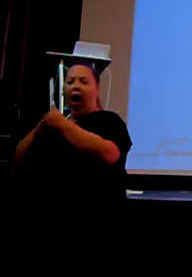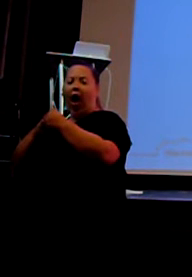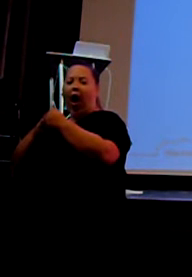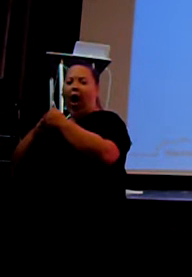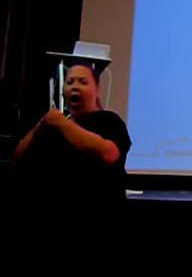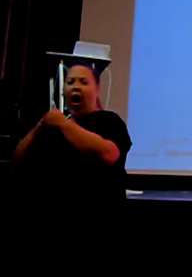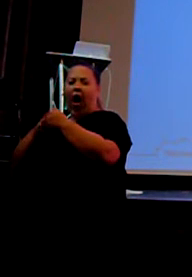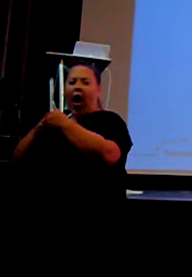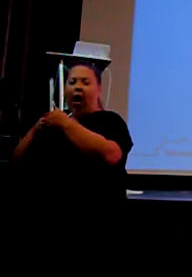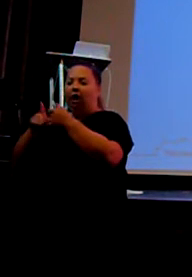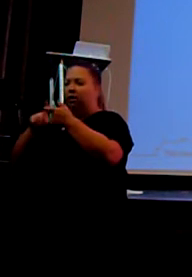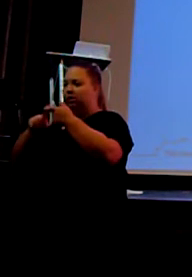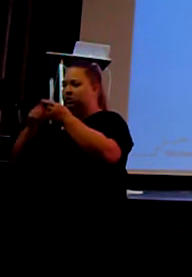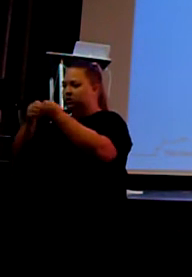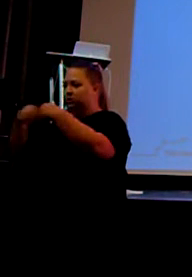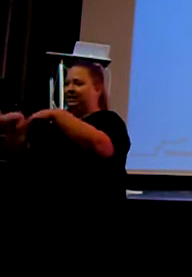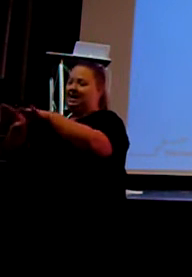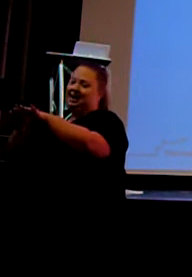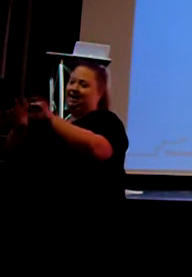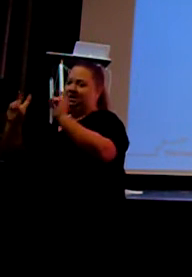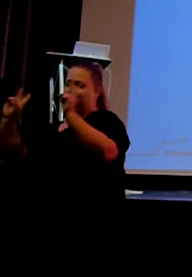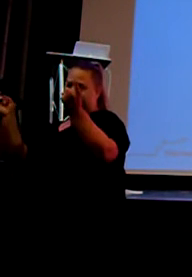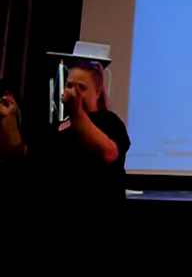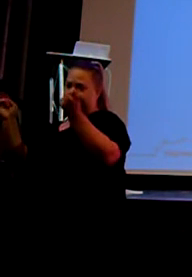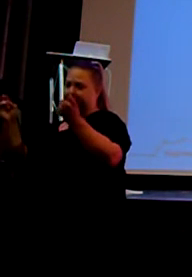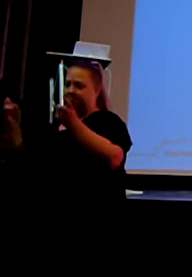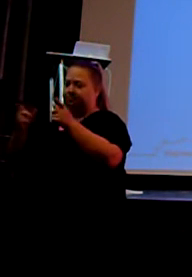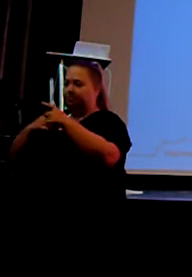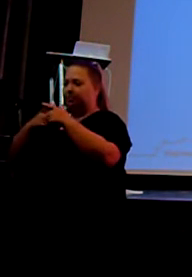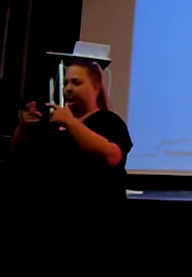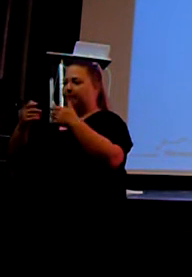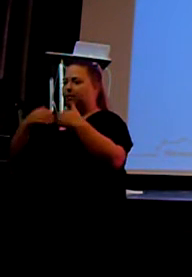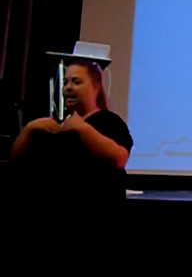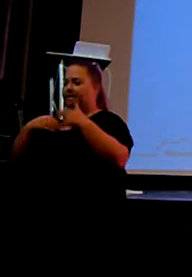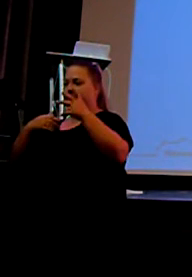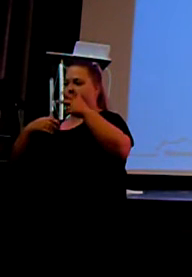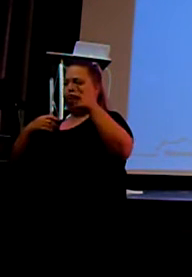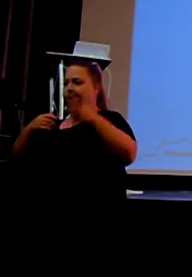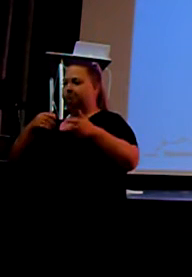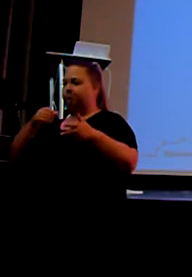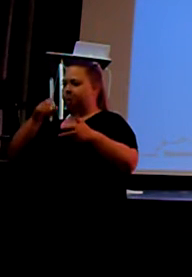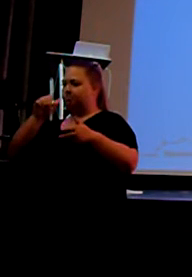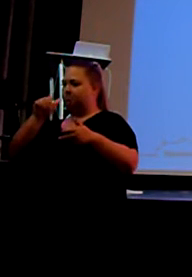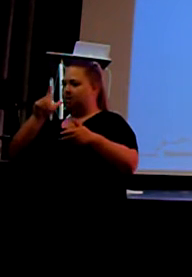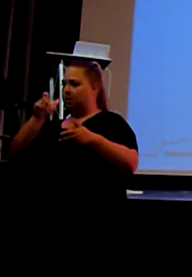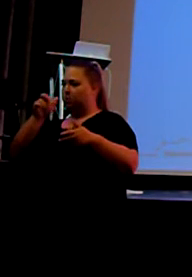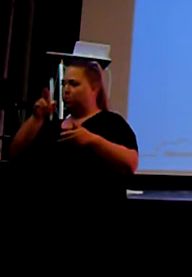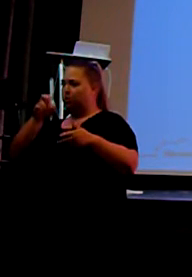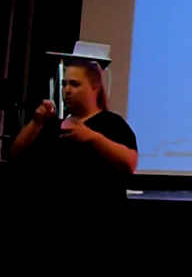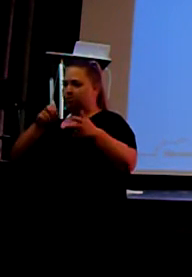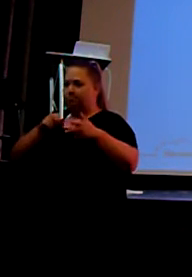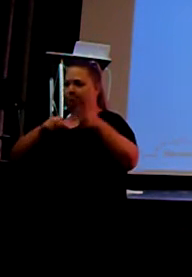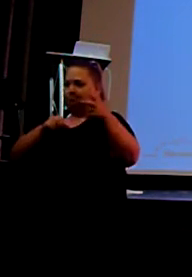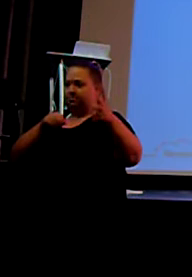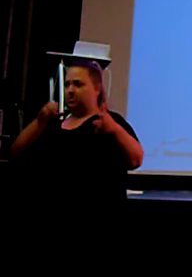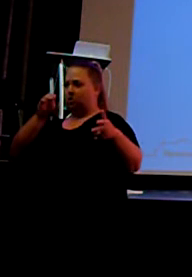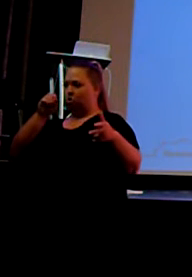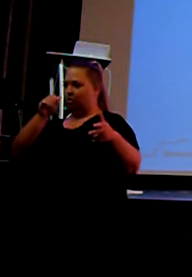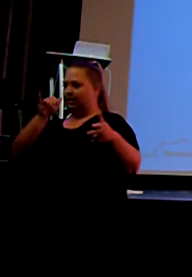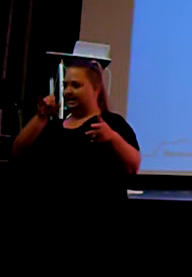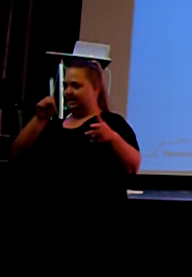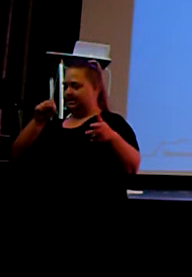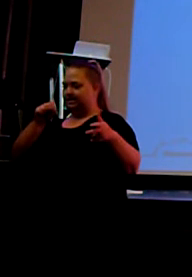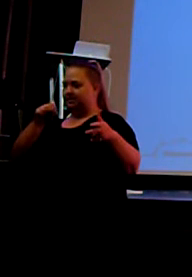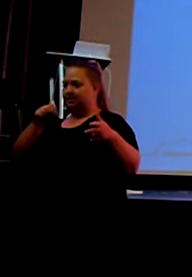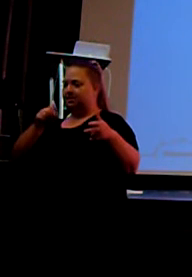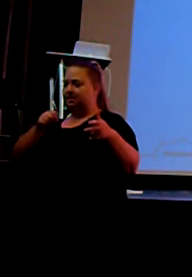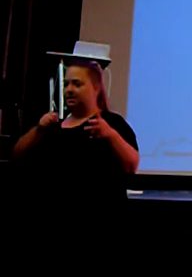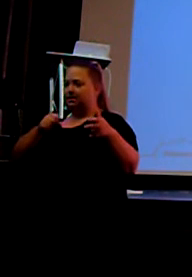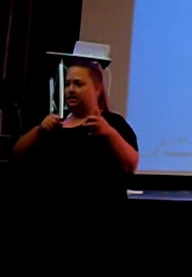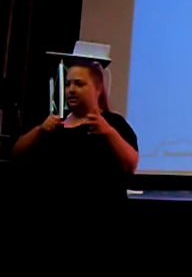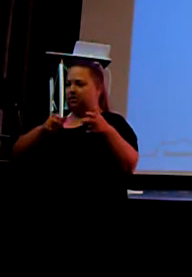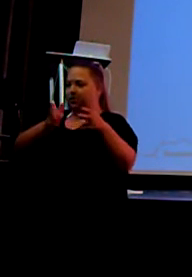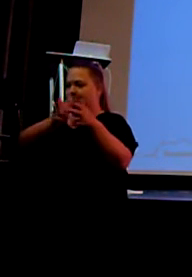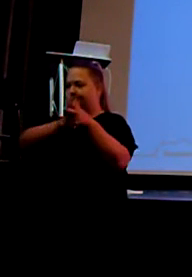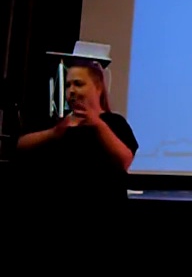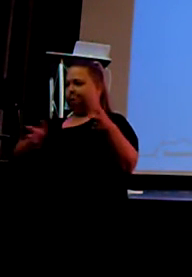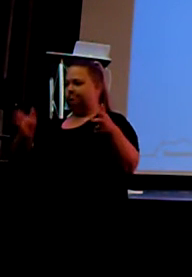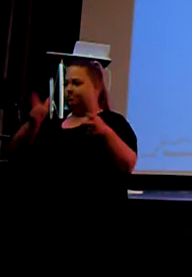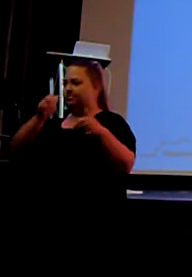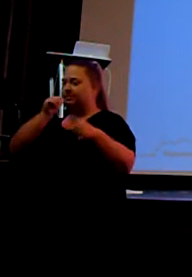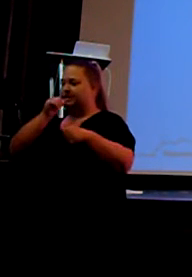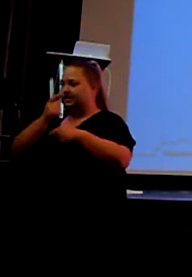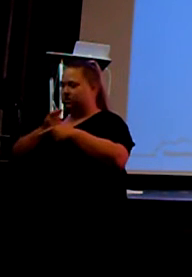to land, if you call it that way. Then we will have Allure, and then we will have Oasis furthest away from us. So the three sisters in age,